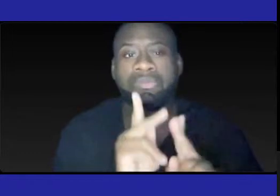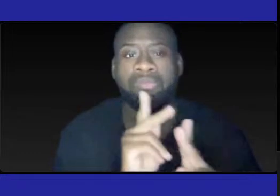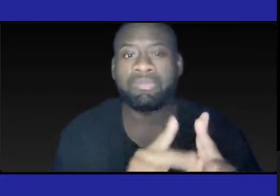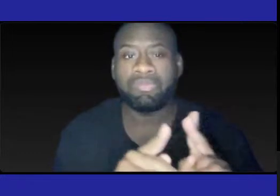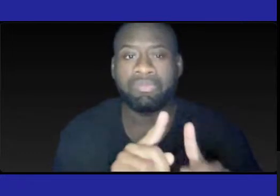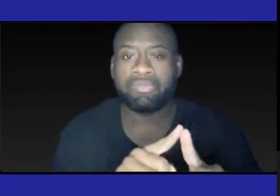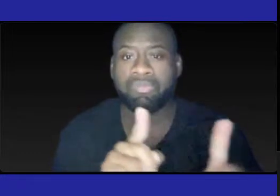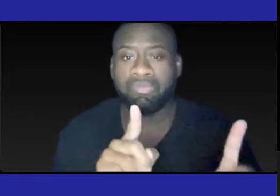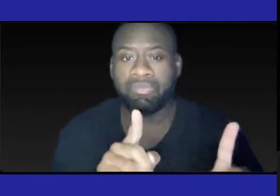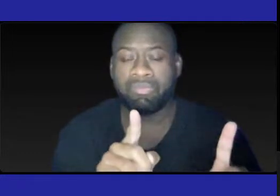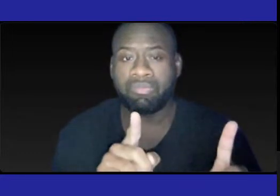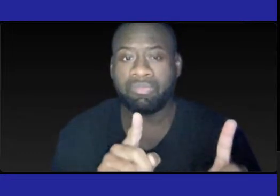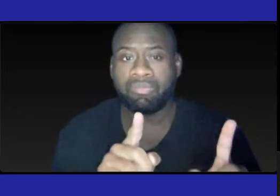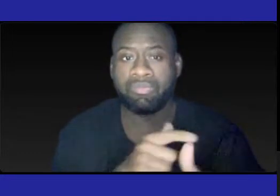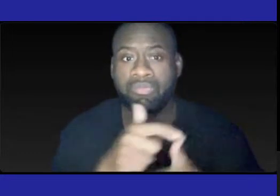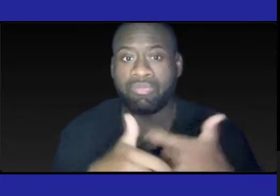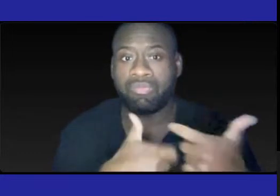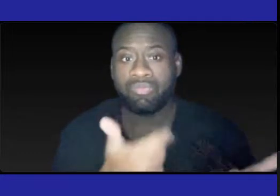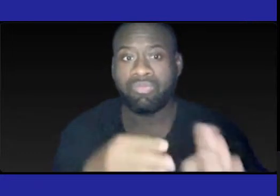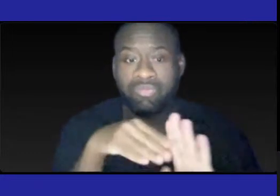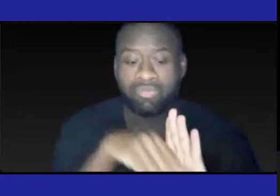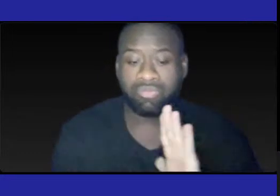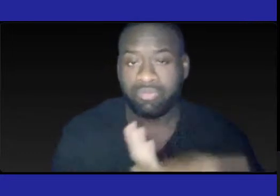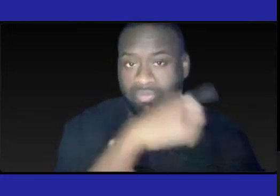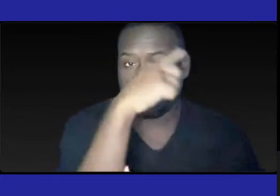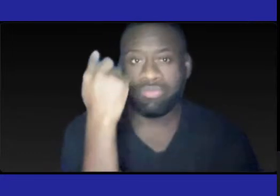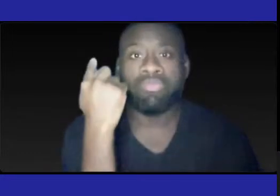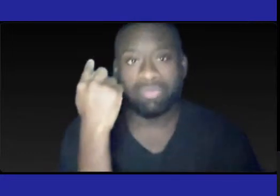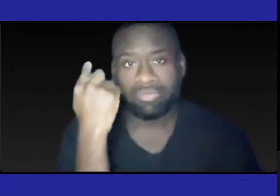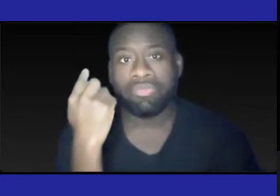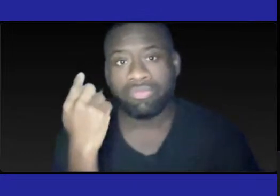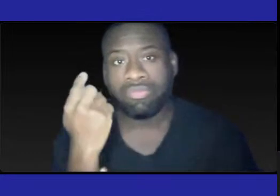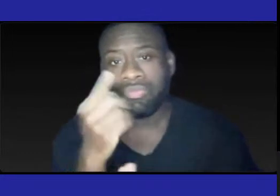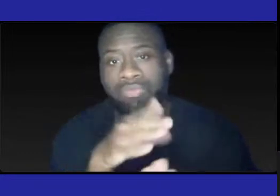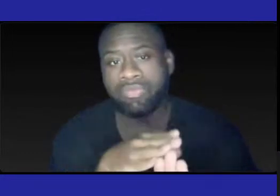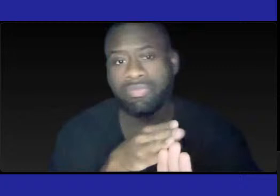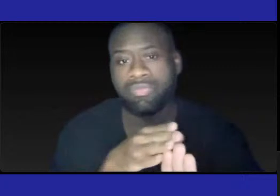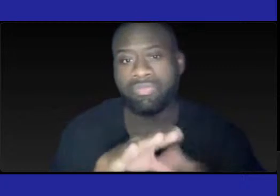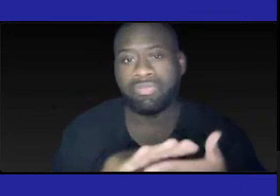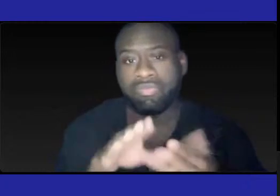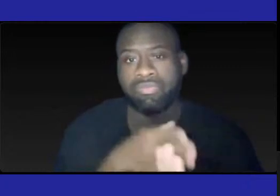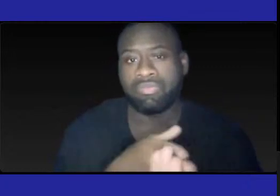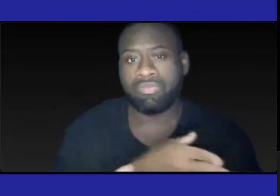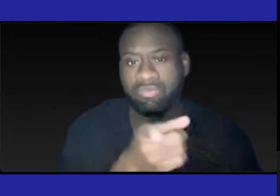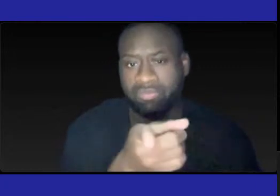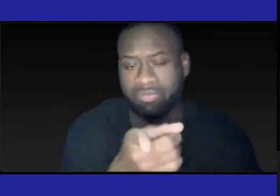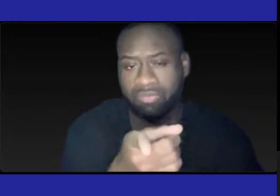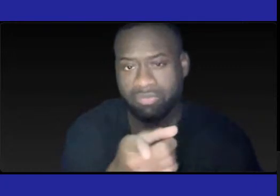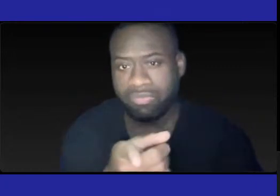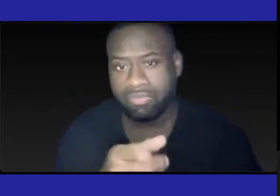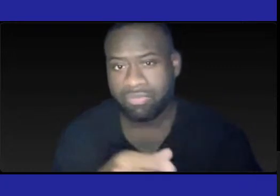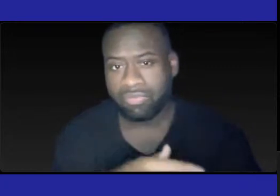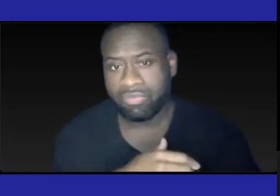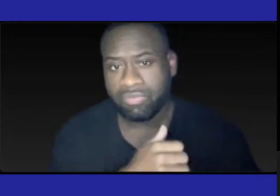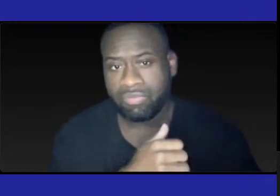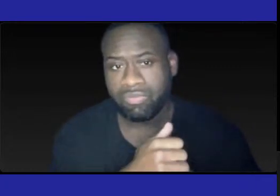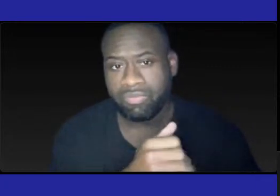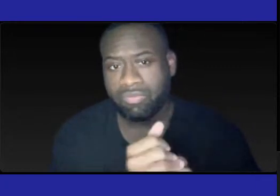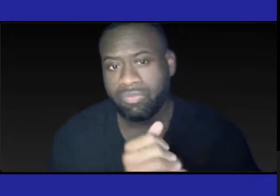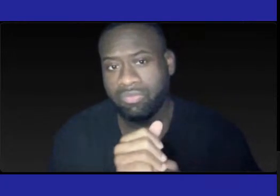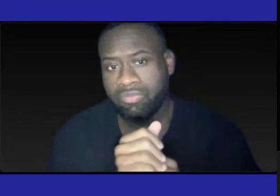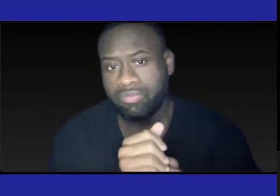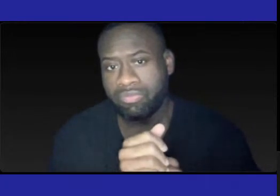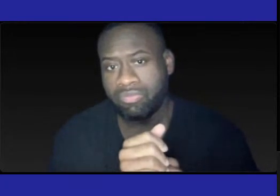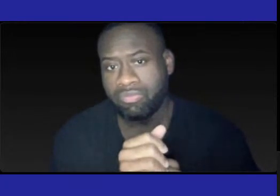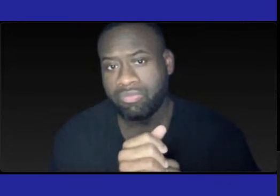The biggest decrease has been among African Americans. It's actually the slide before this one. Go one slide before. Go back again. Go